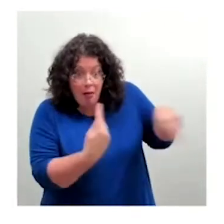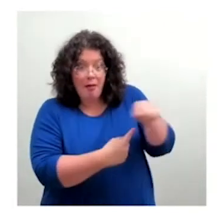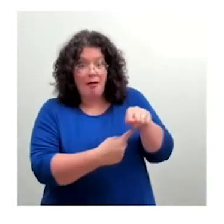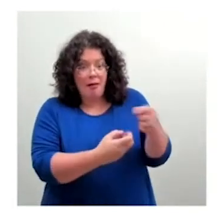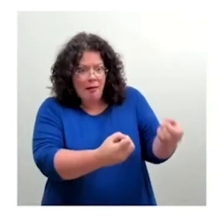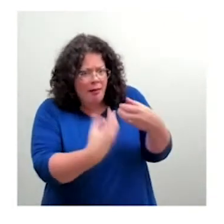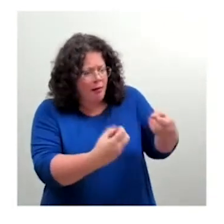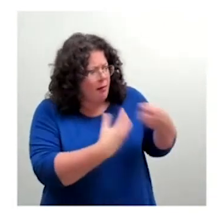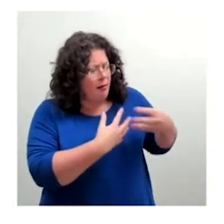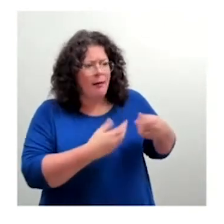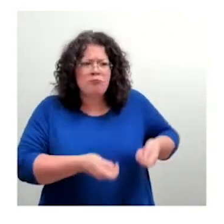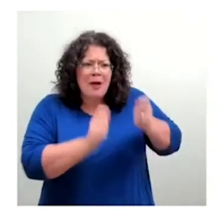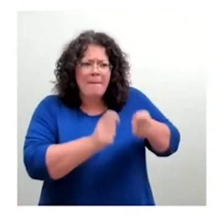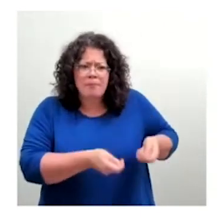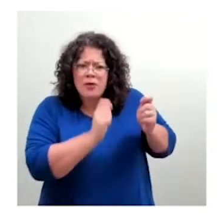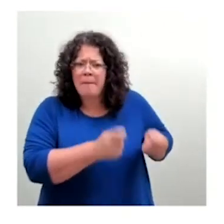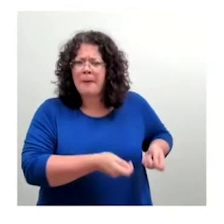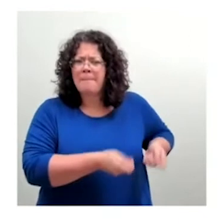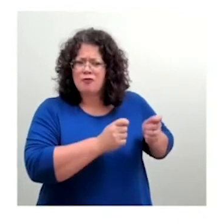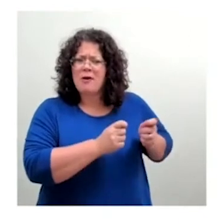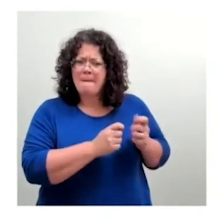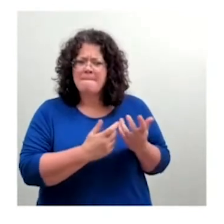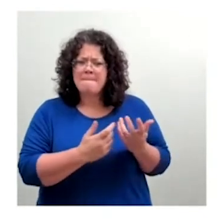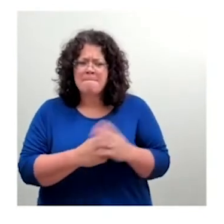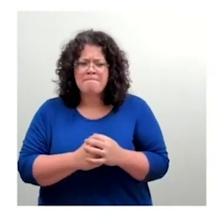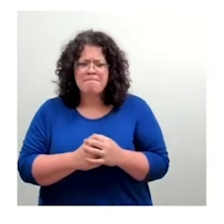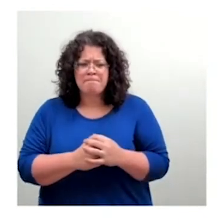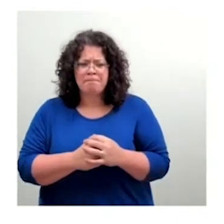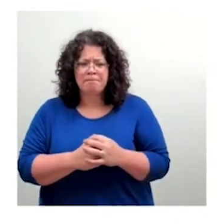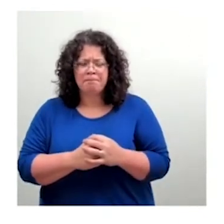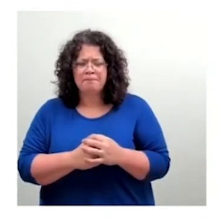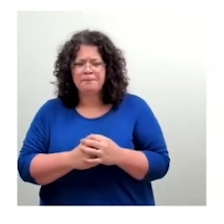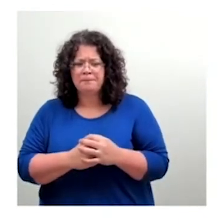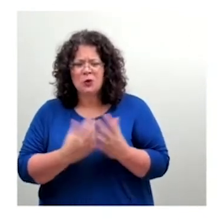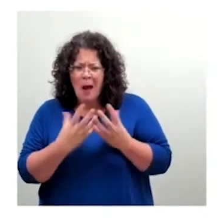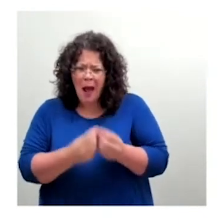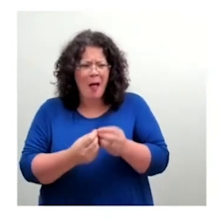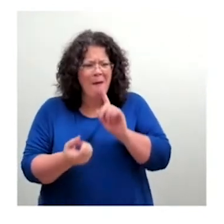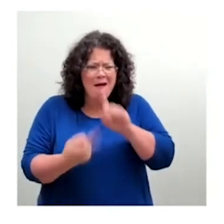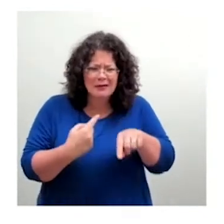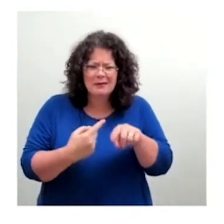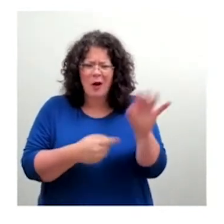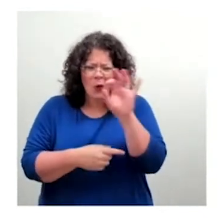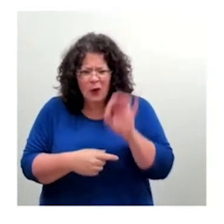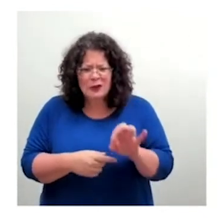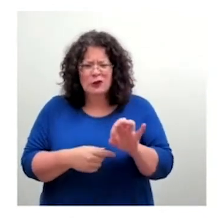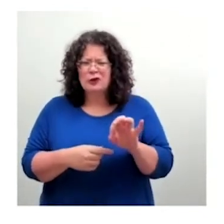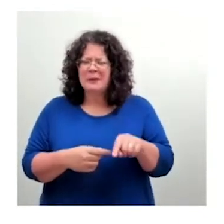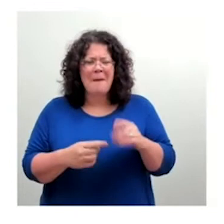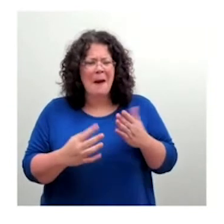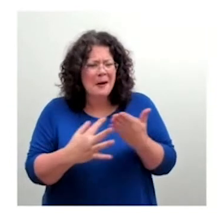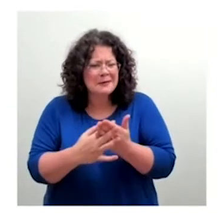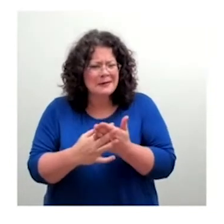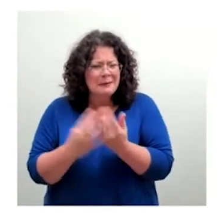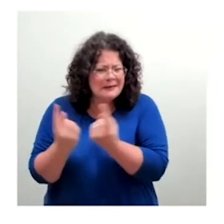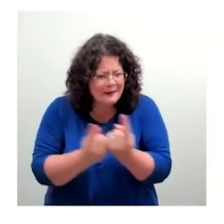features, and those are things that actually organizations could work into their own planning to make sure that you're kind of really getting that kind